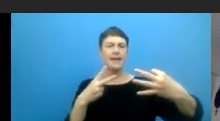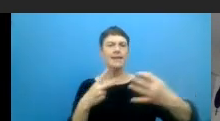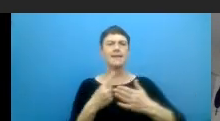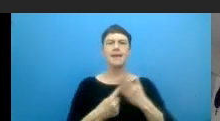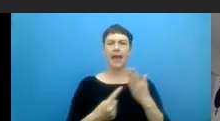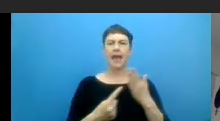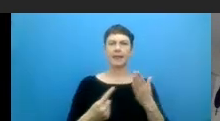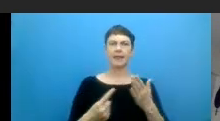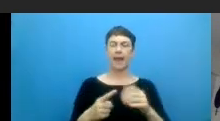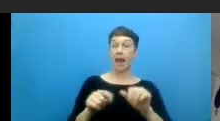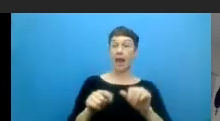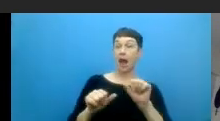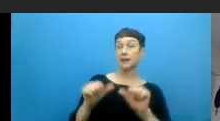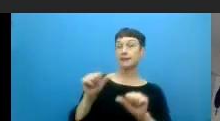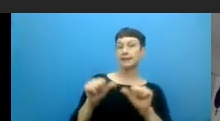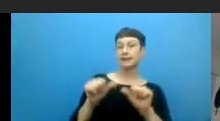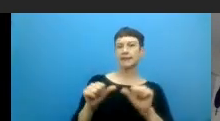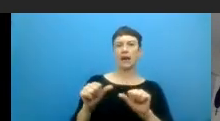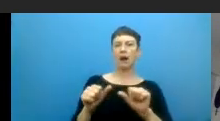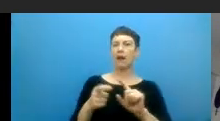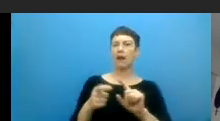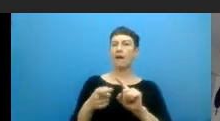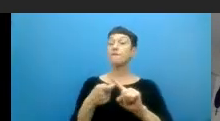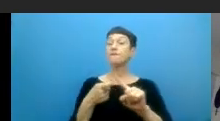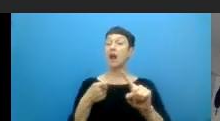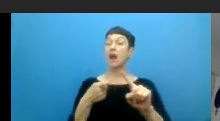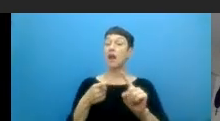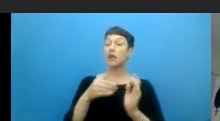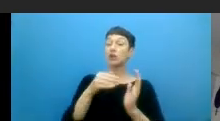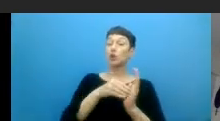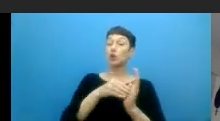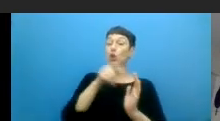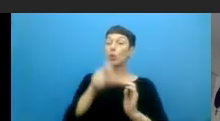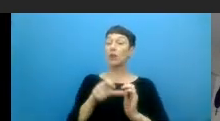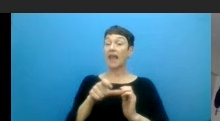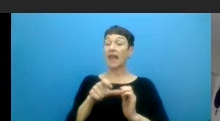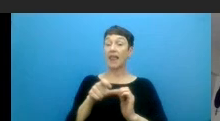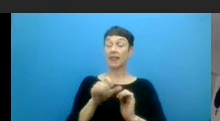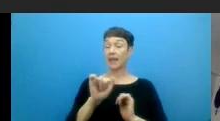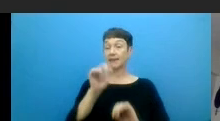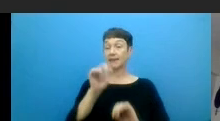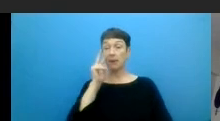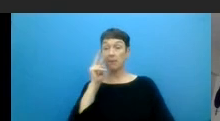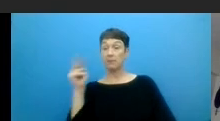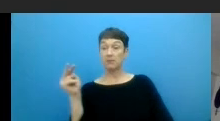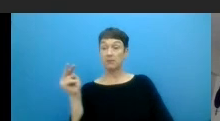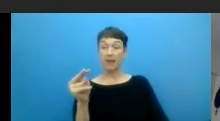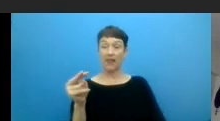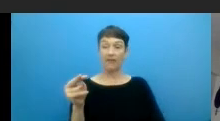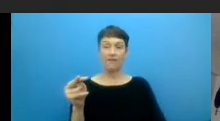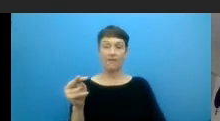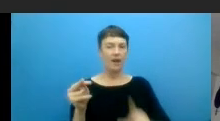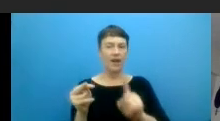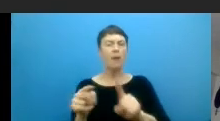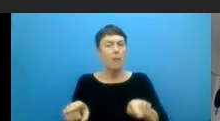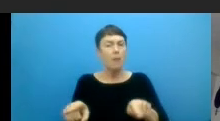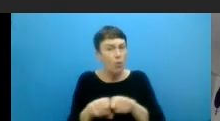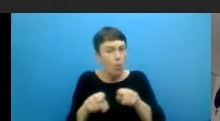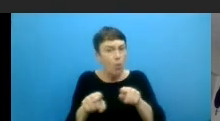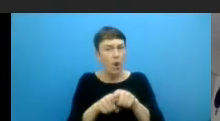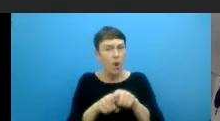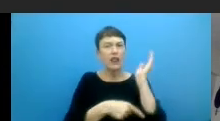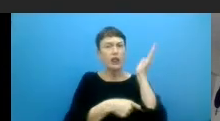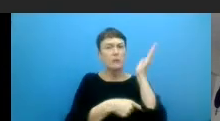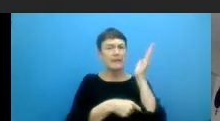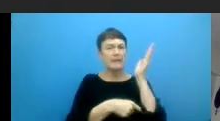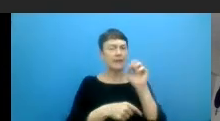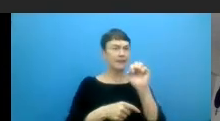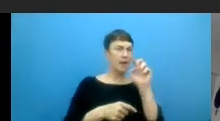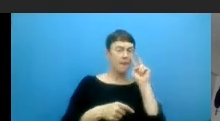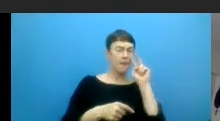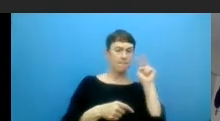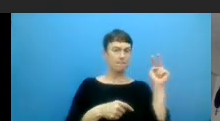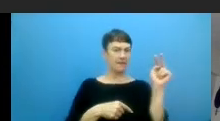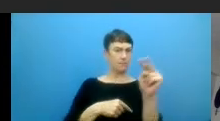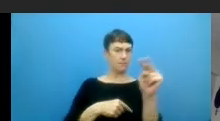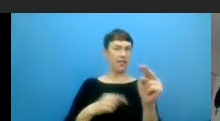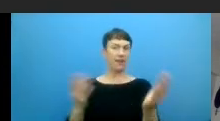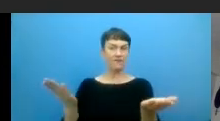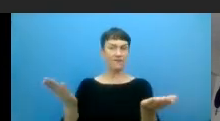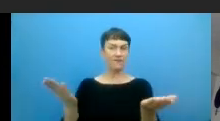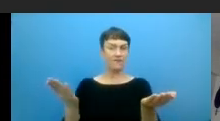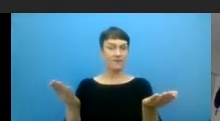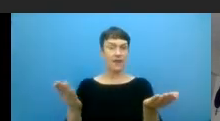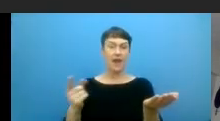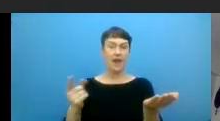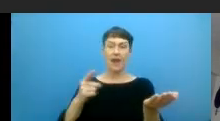from the perspective of a student, but also in the perspective of a lecturer, and those were involved within the